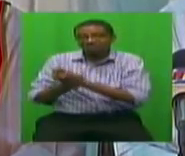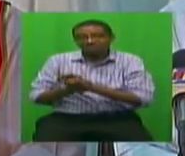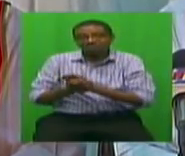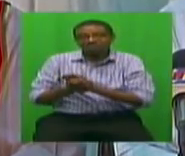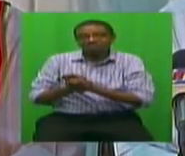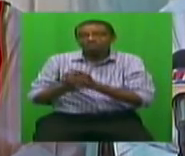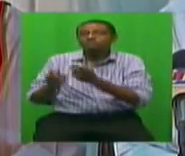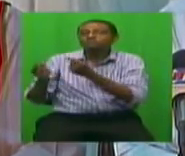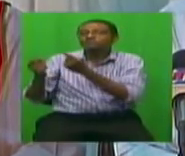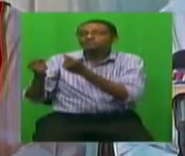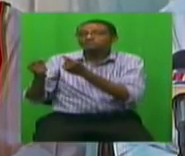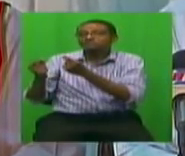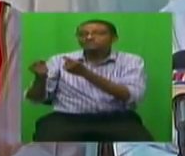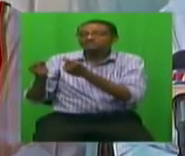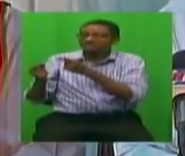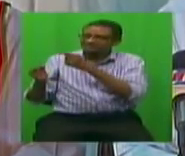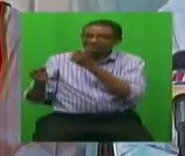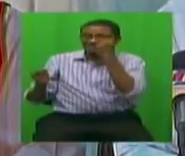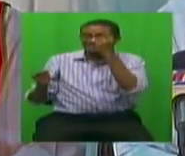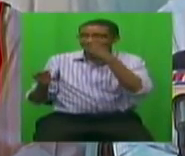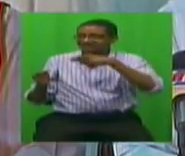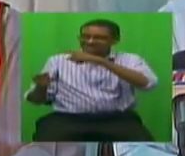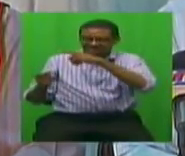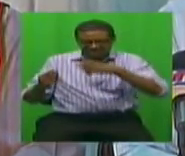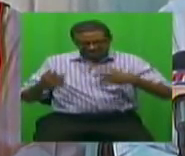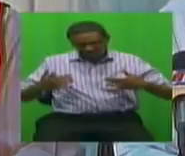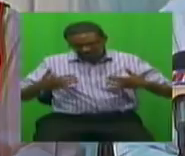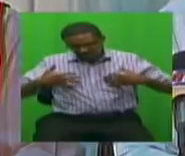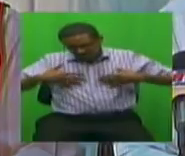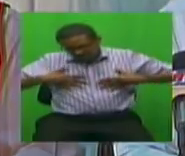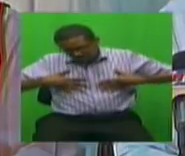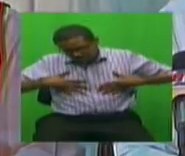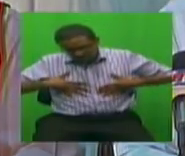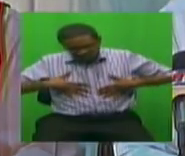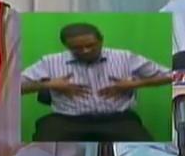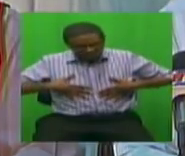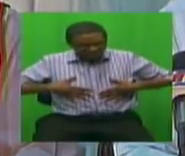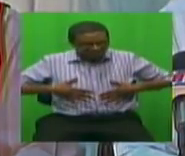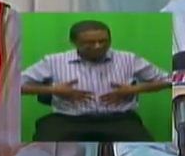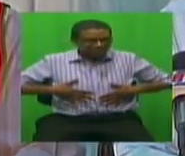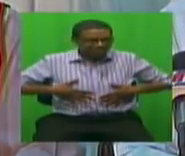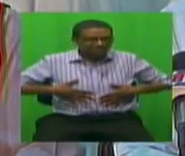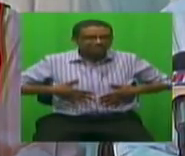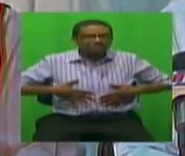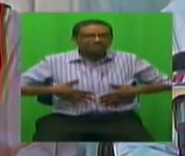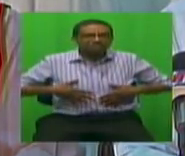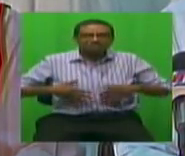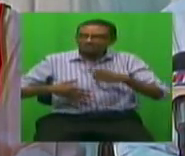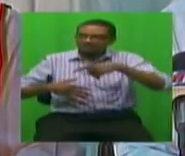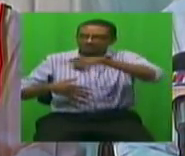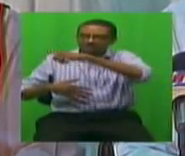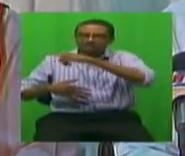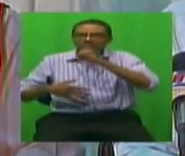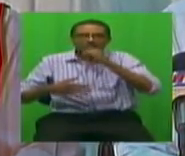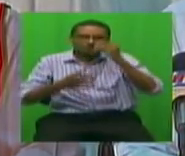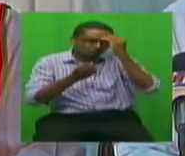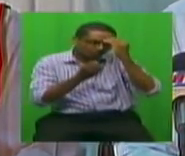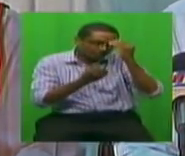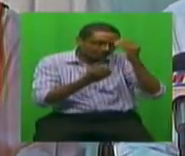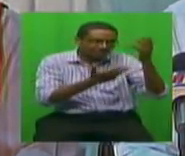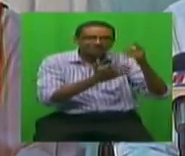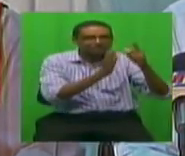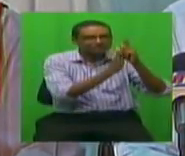and persons have been traumatized, being a little less than law-abiding. So the Defence Force and the